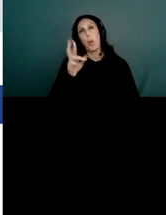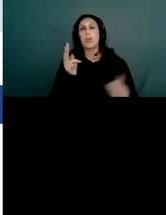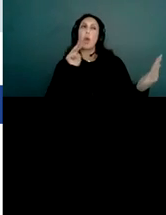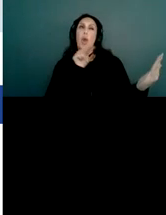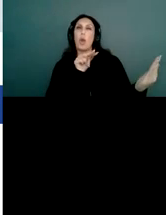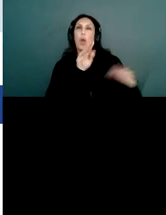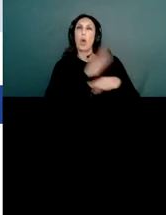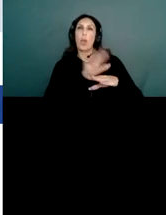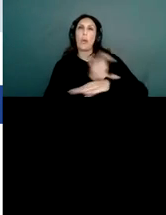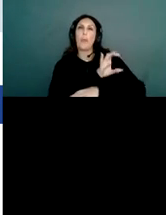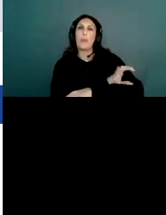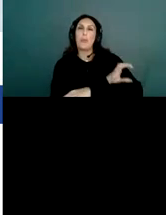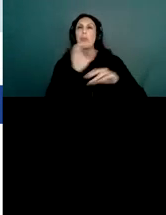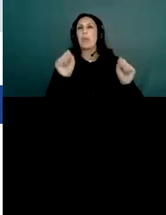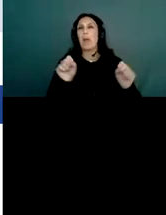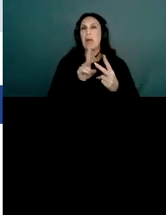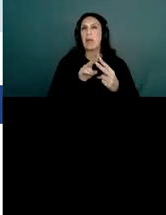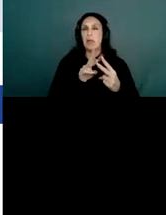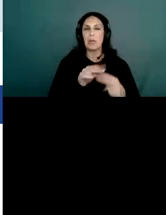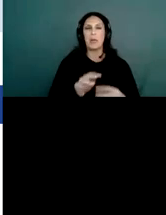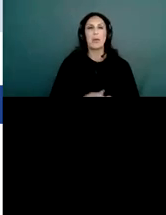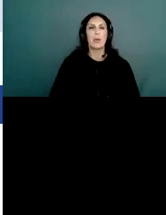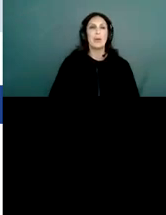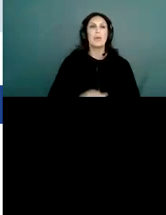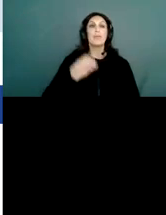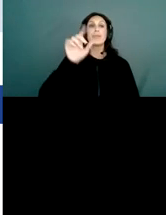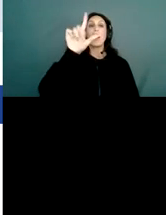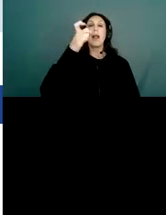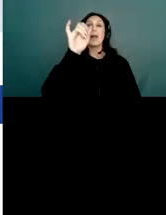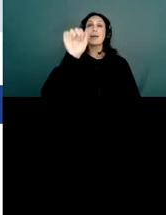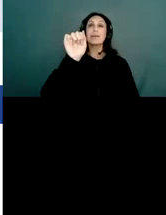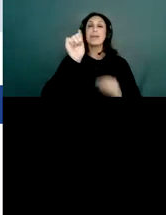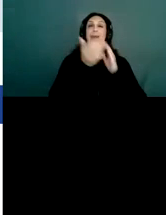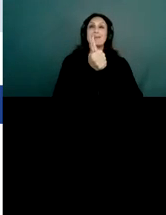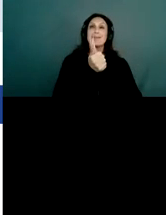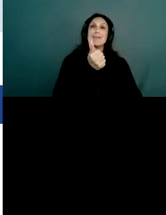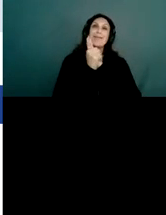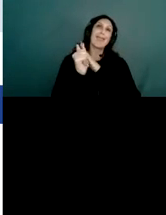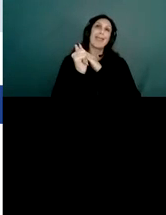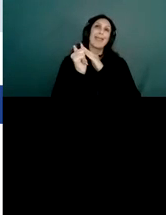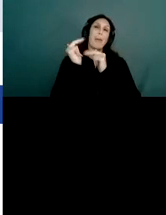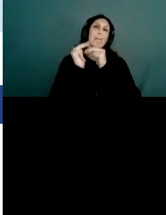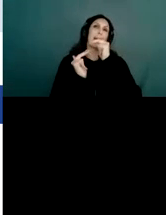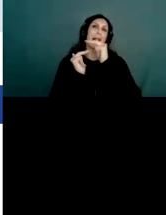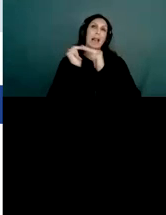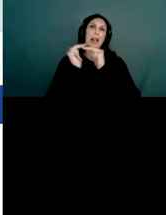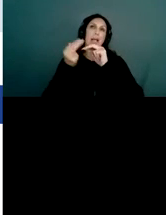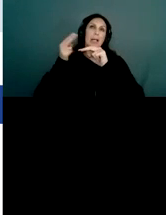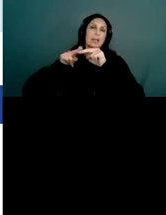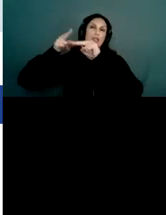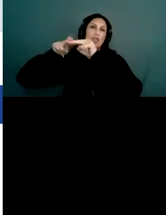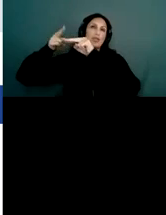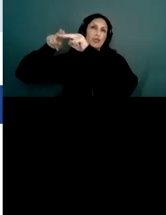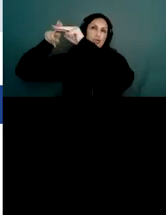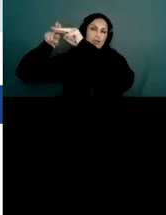The next section, these are called Lexia Skill Builders. There's an overview here of what they are about. And